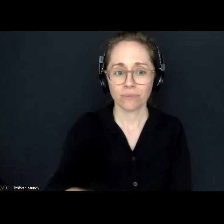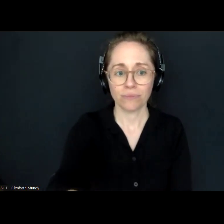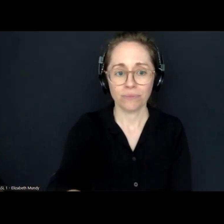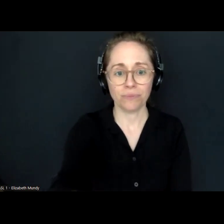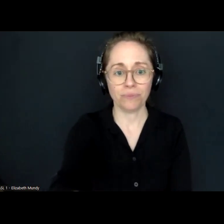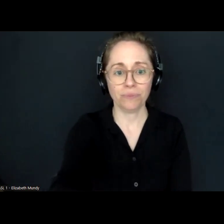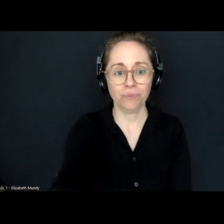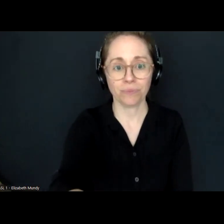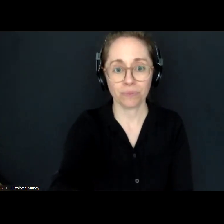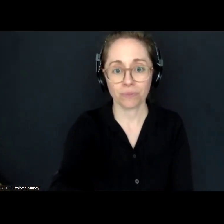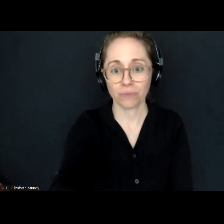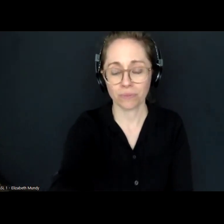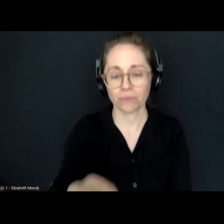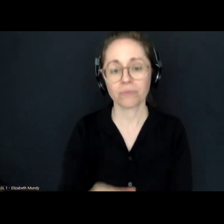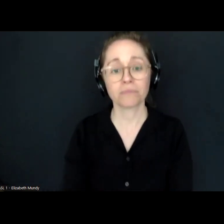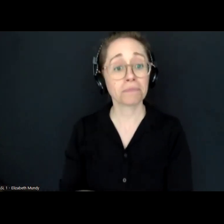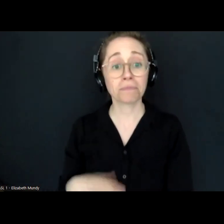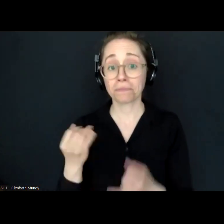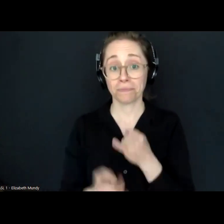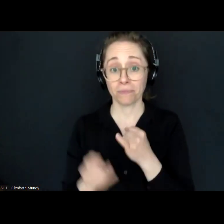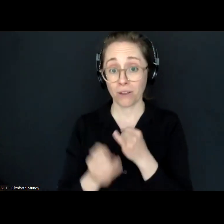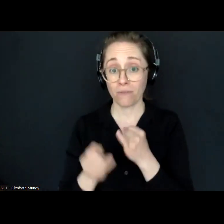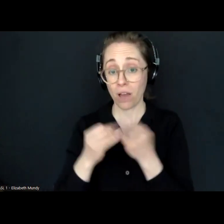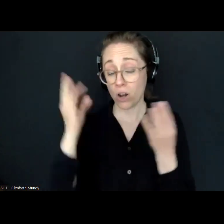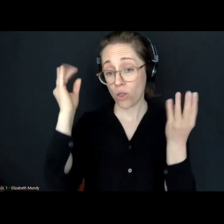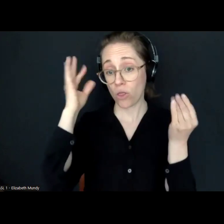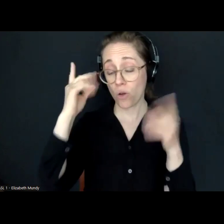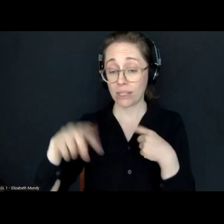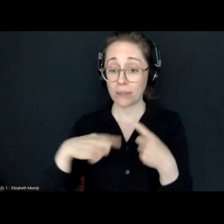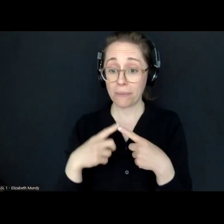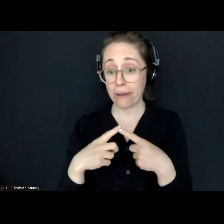Any other final thoughts on just some elements of